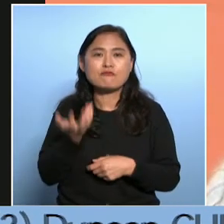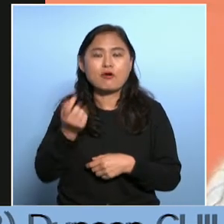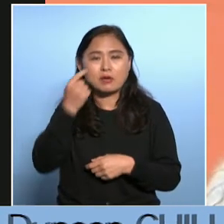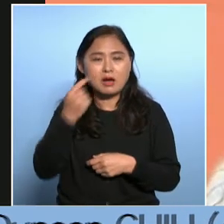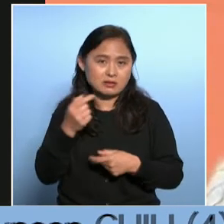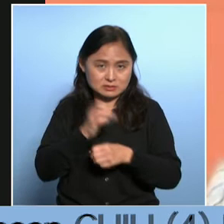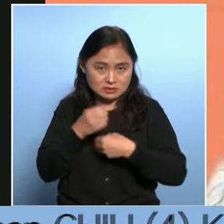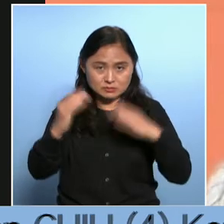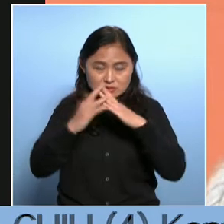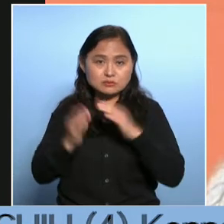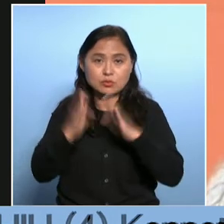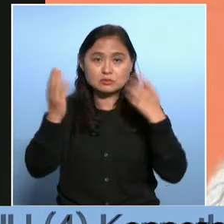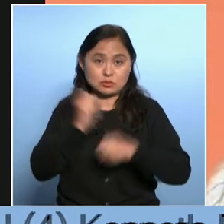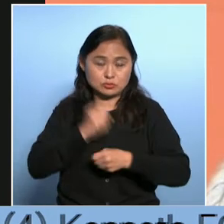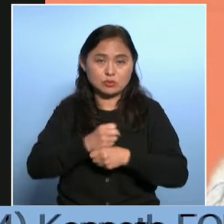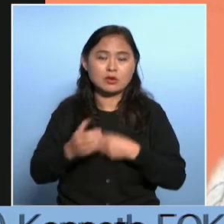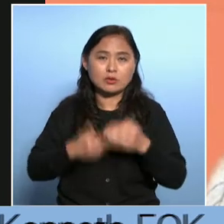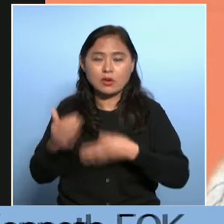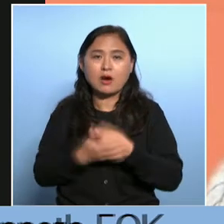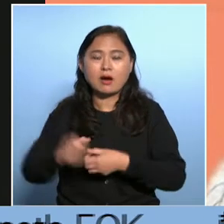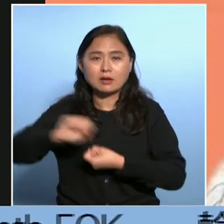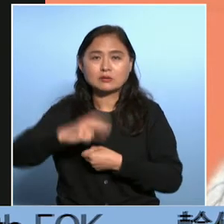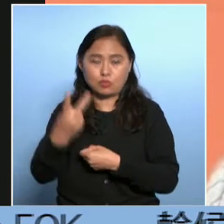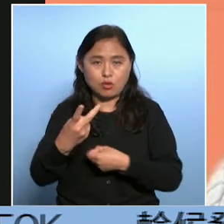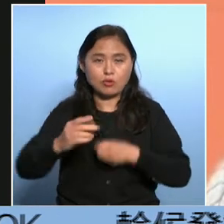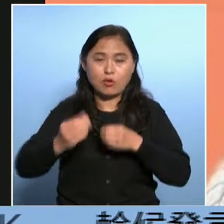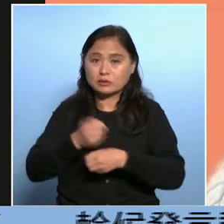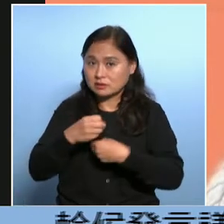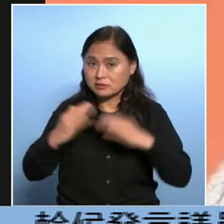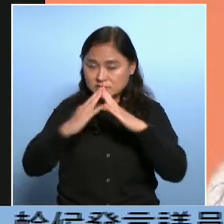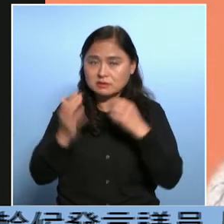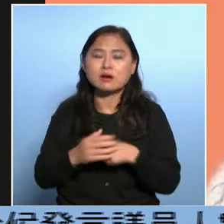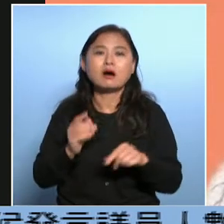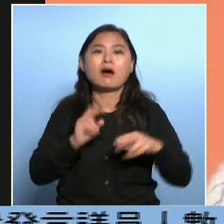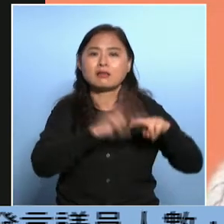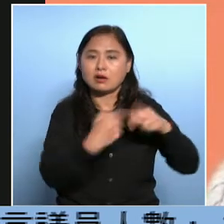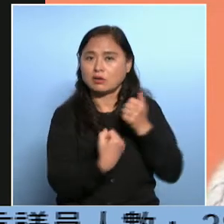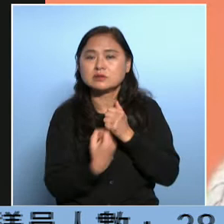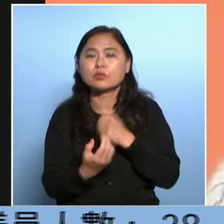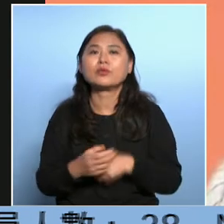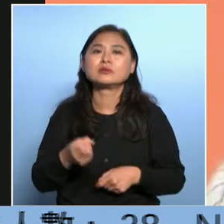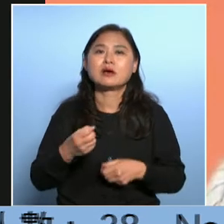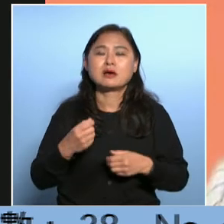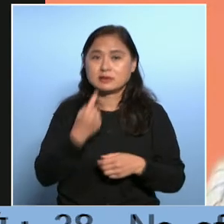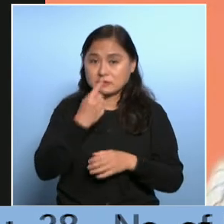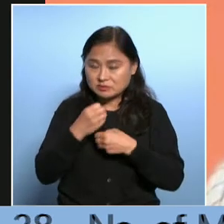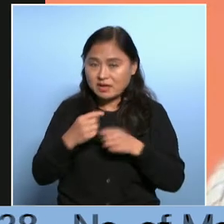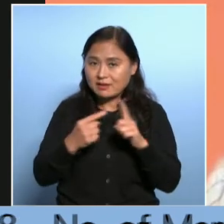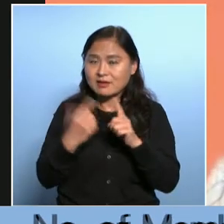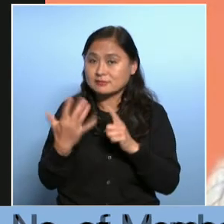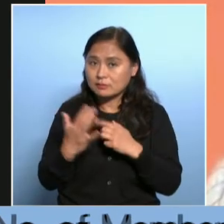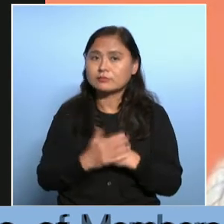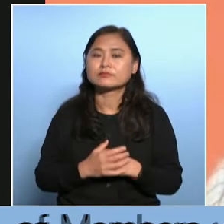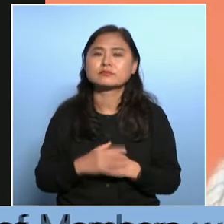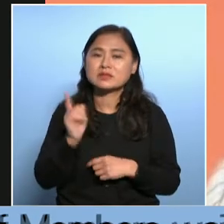a risk. And also, in the Maonshan Test Center has been commissioned, and we have been